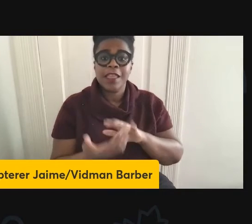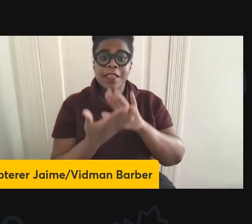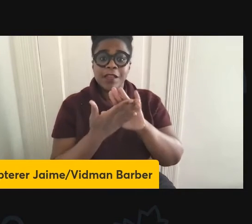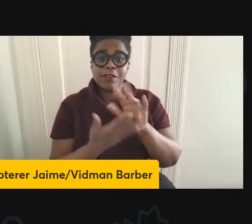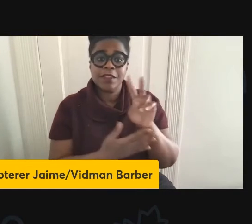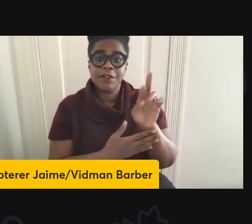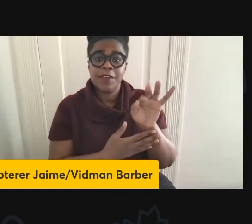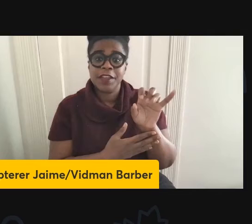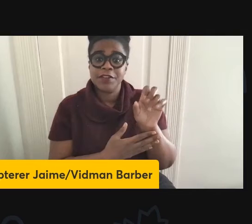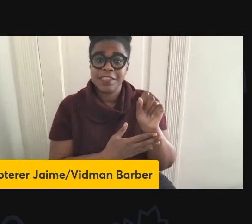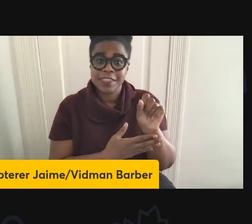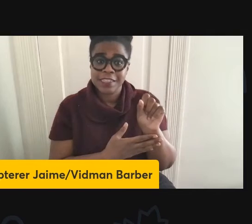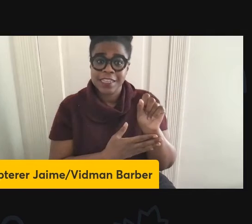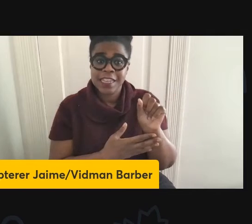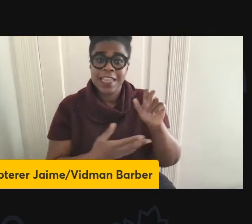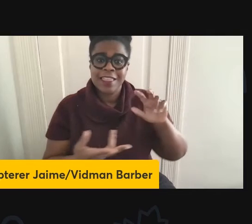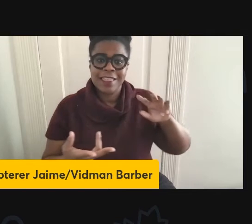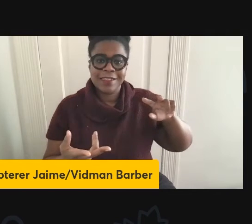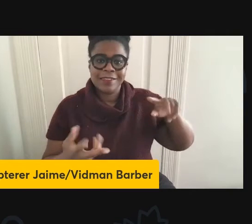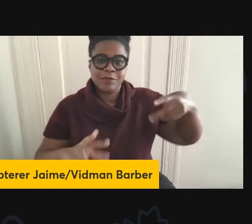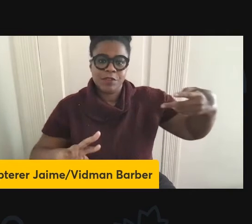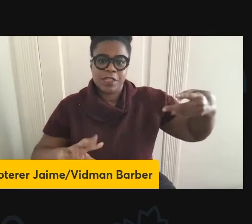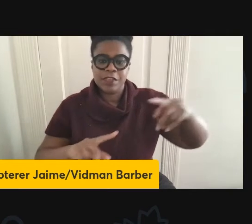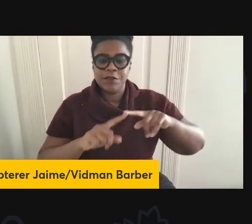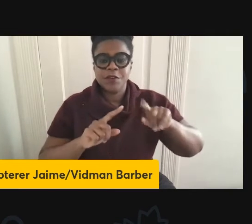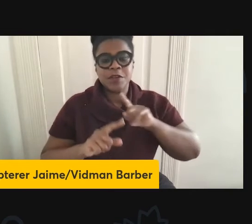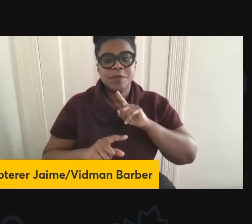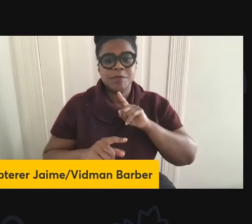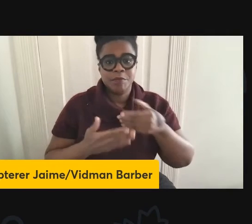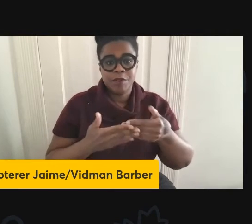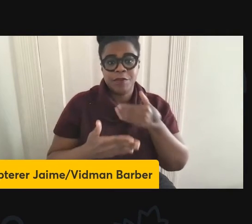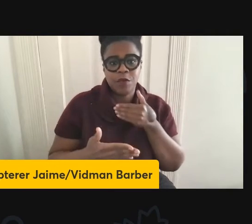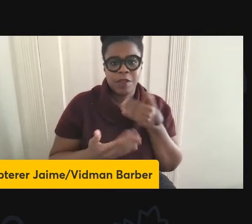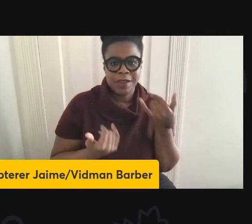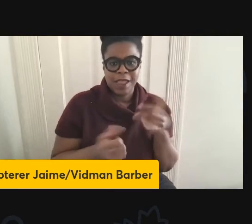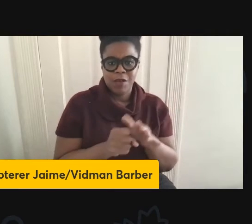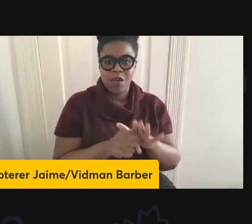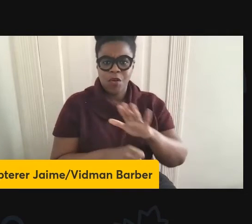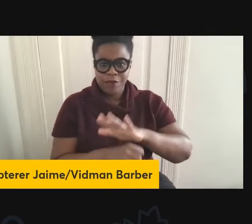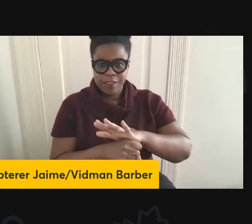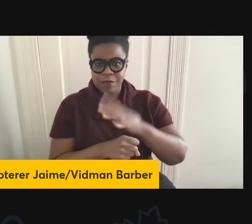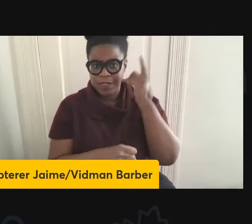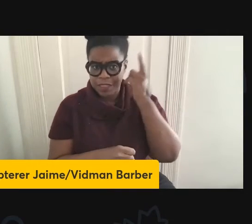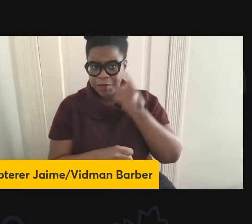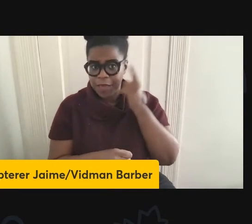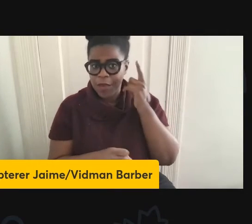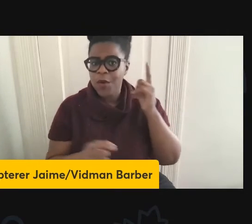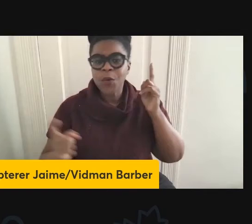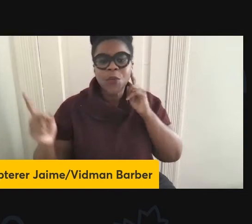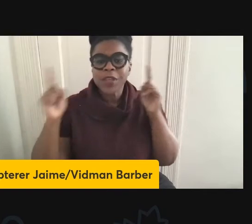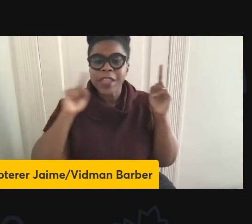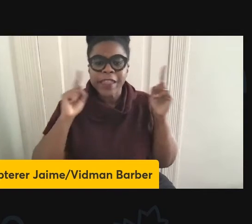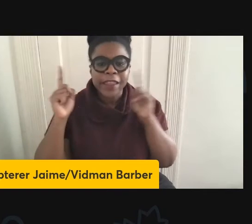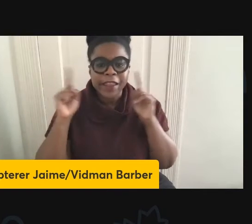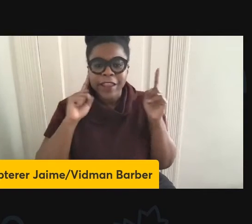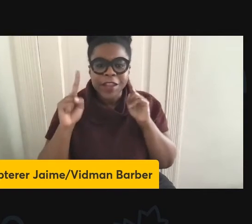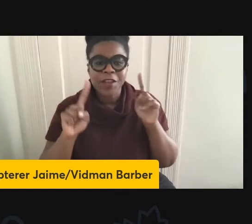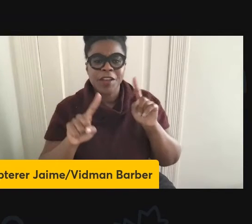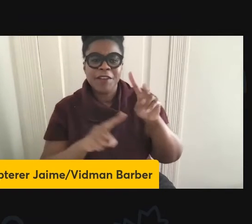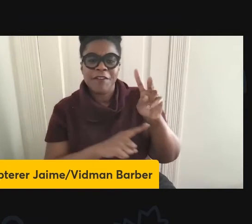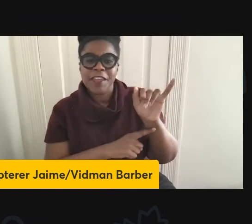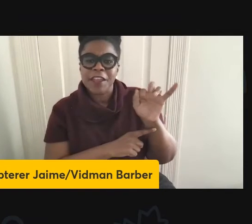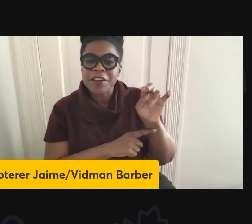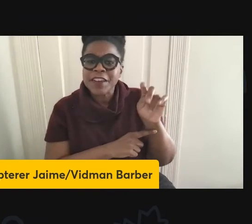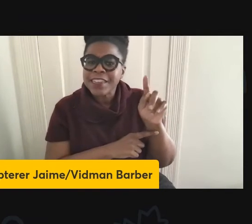has mutated from its original form. So when we think about COVID right now, we're hearing a lot about all these variants like